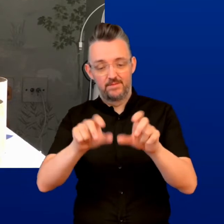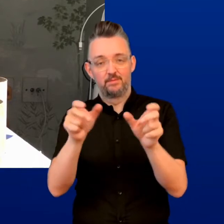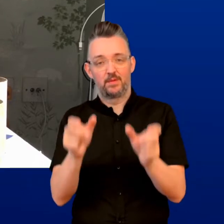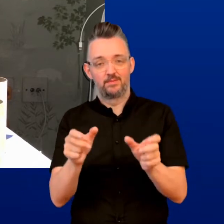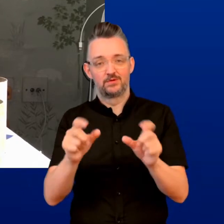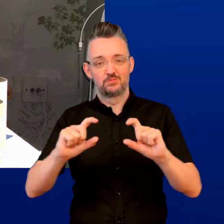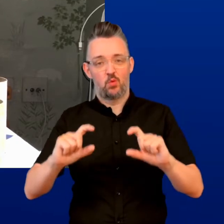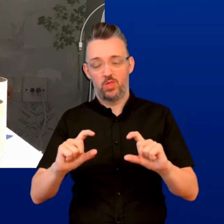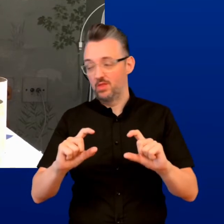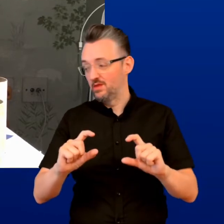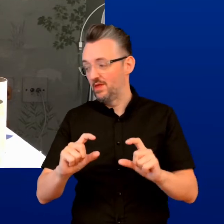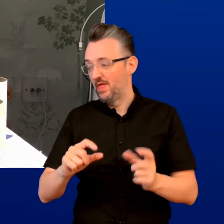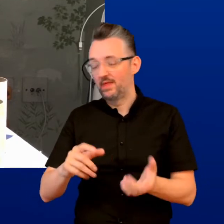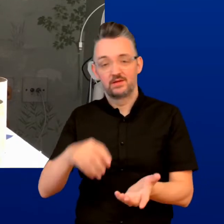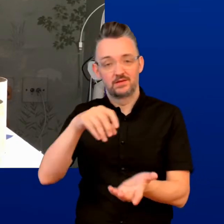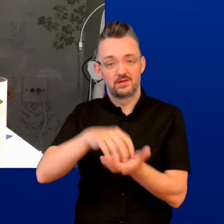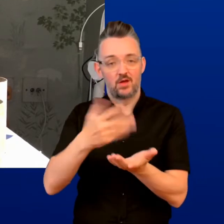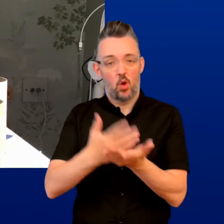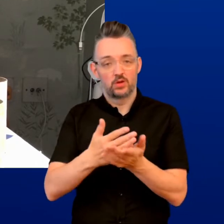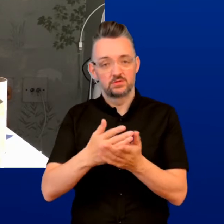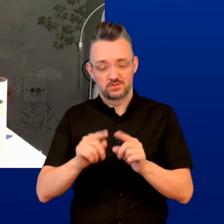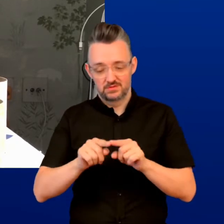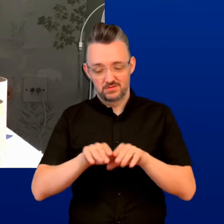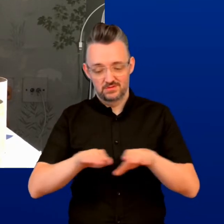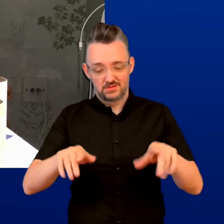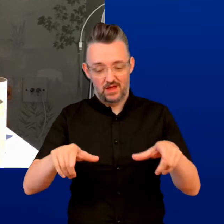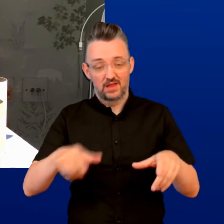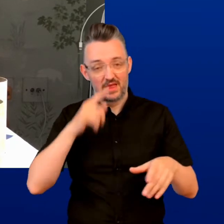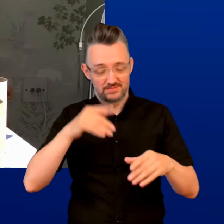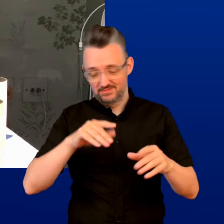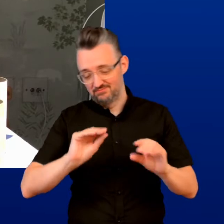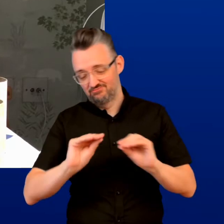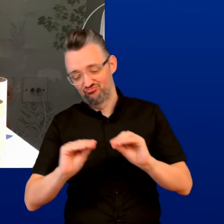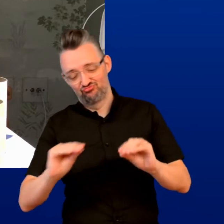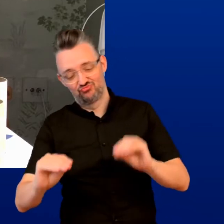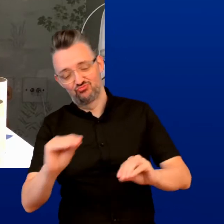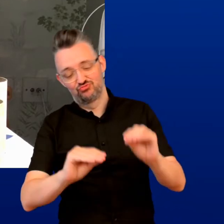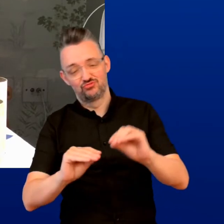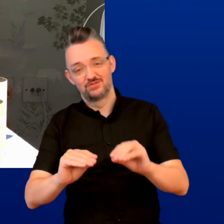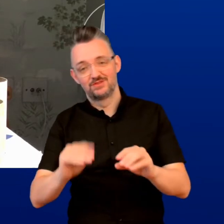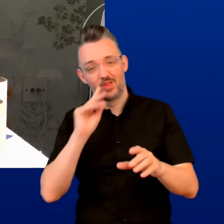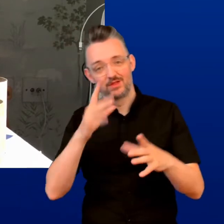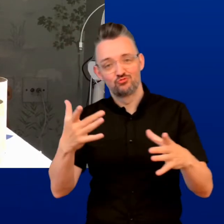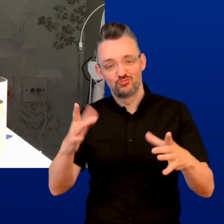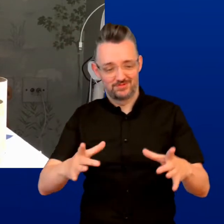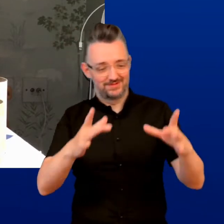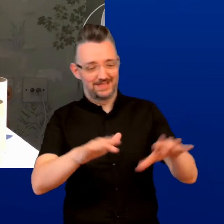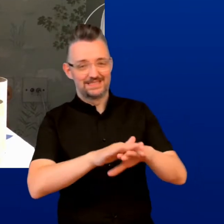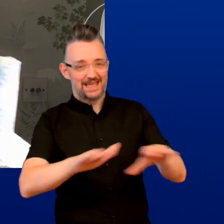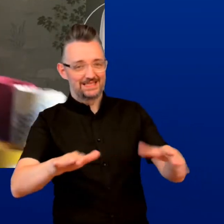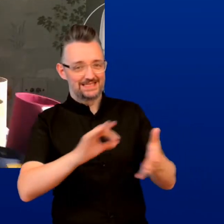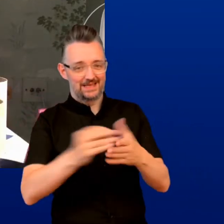halves, and you stick them onto a card and you decorate it all, and that gives you a good desk